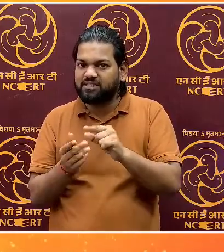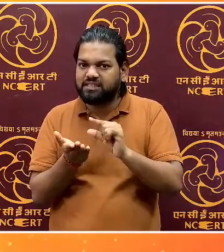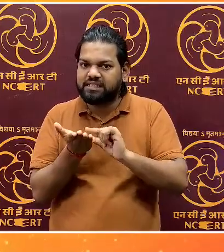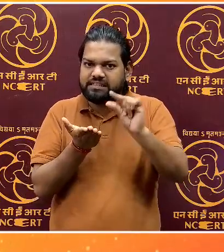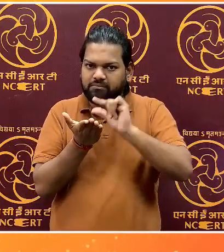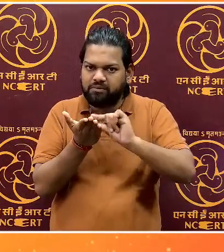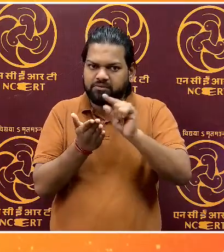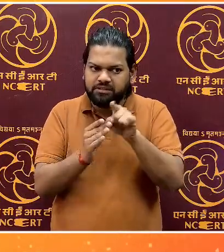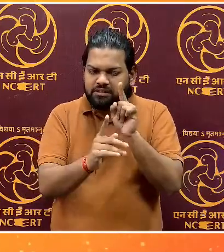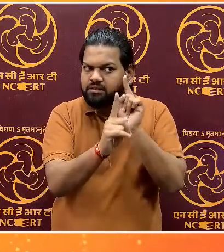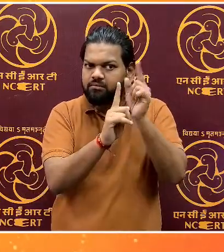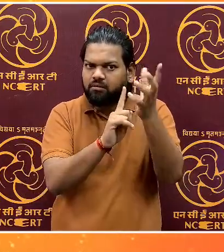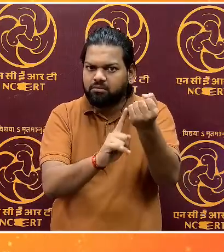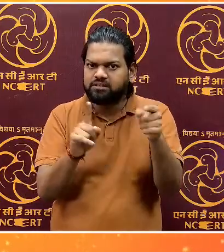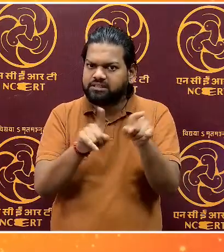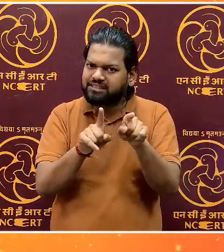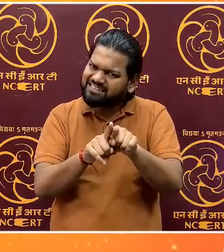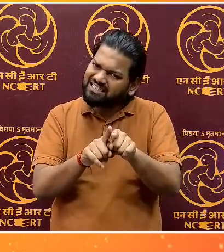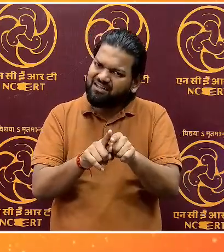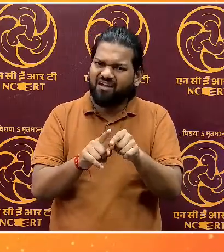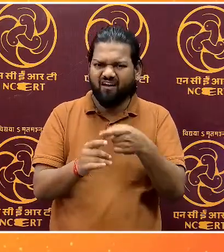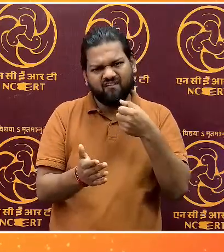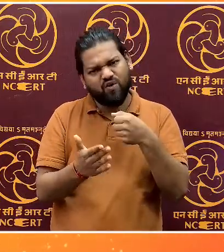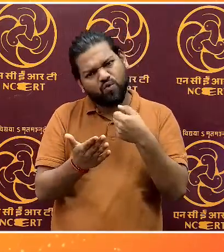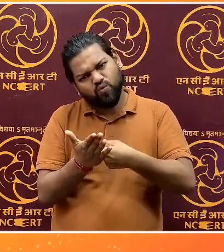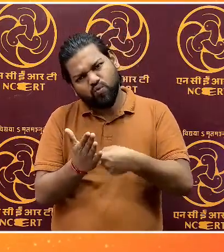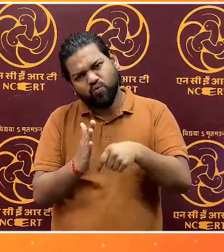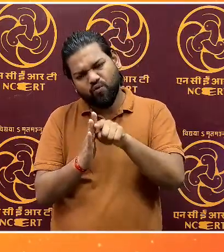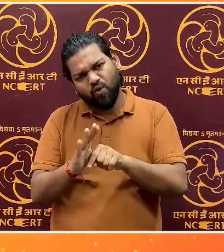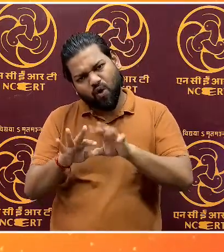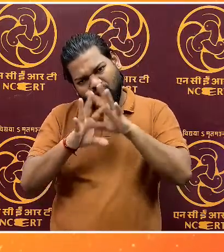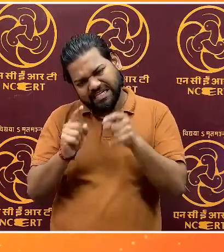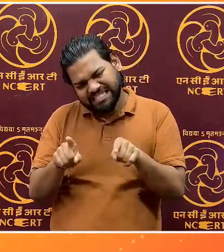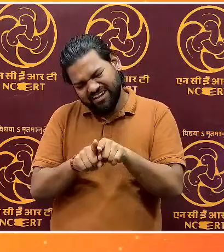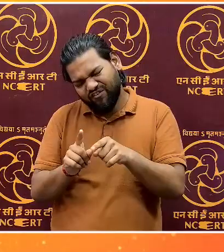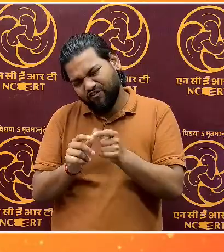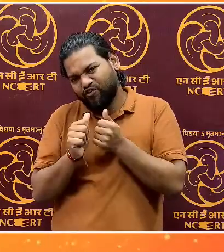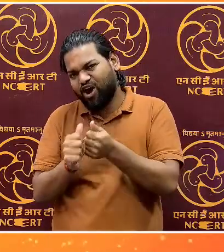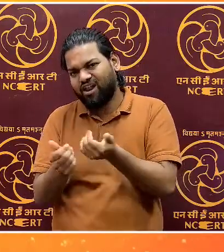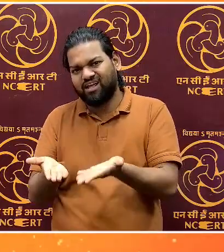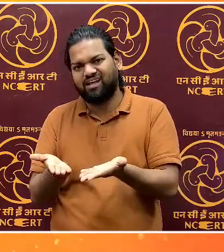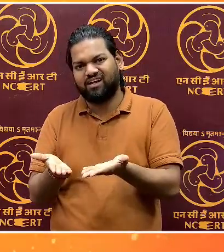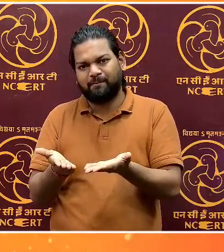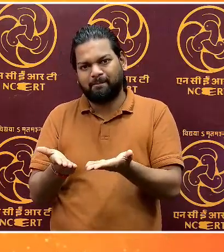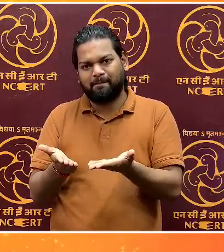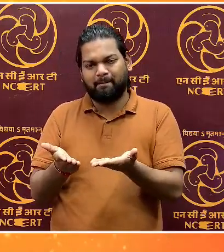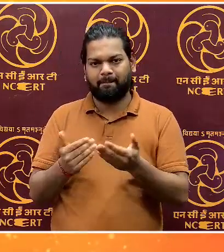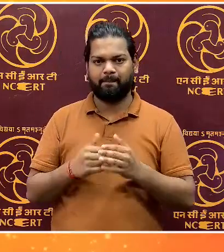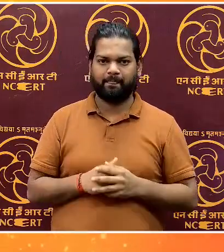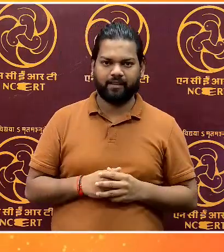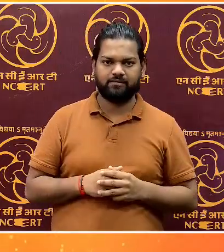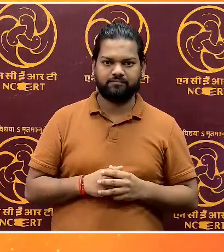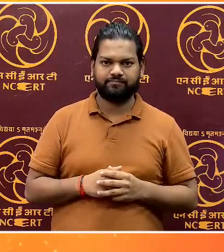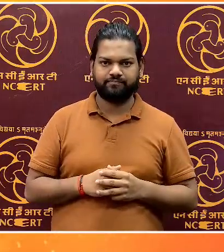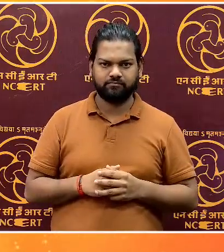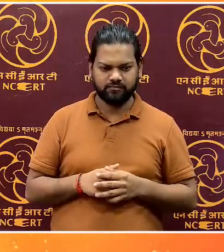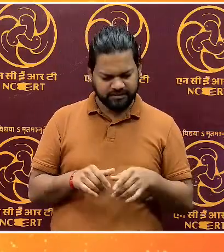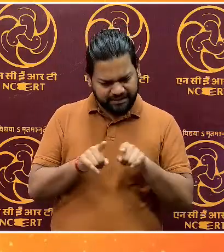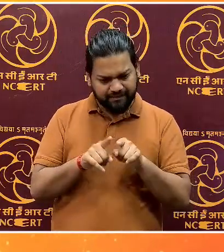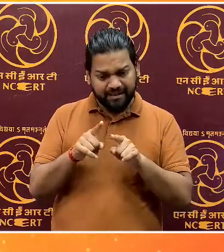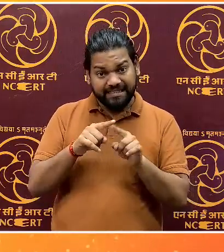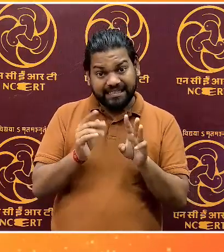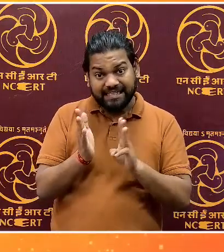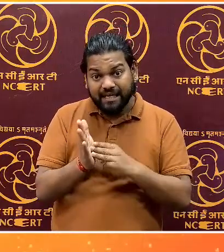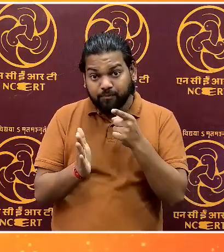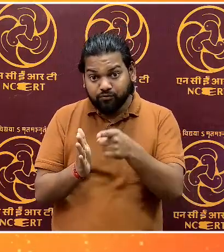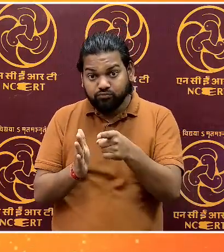to achieve those goals, again we are applying the same fundas of time value of money, some rules, some formulas, and so on and so forth. So time value of